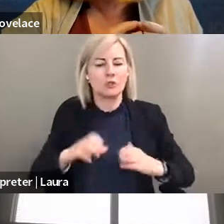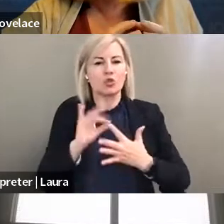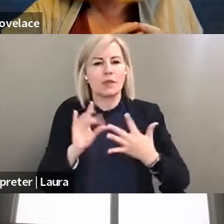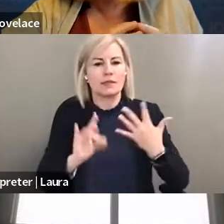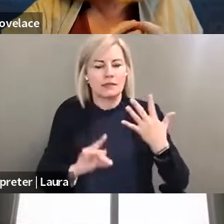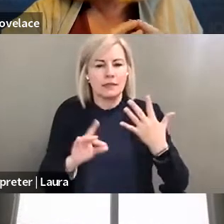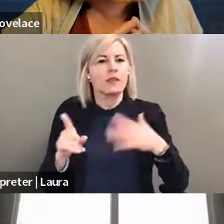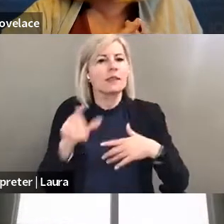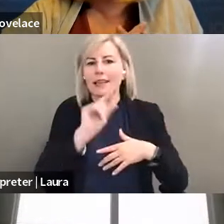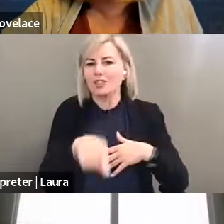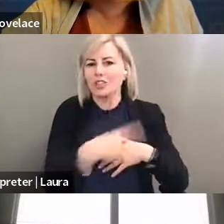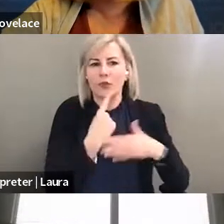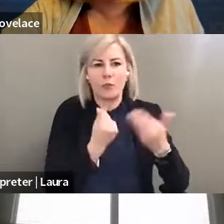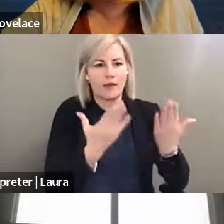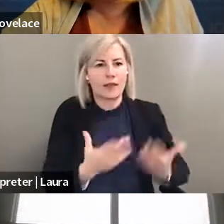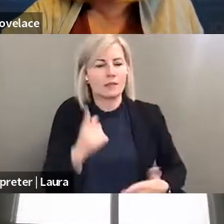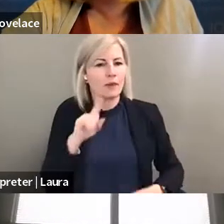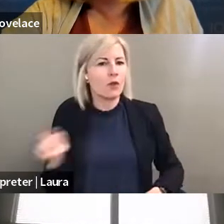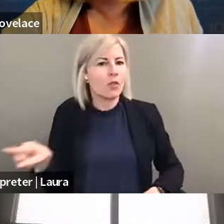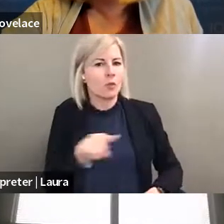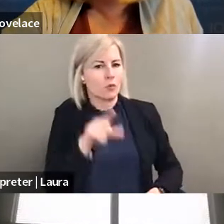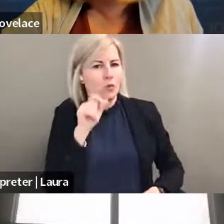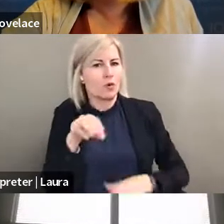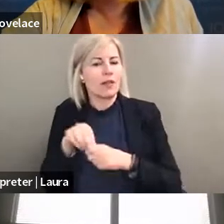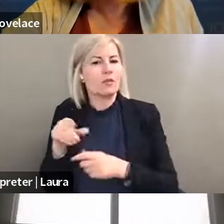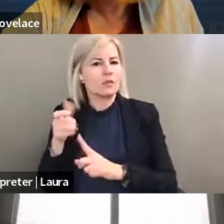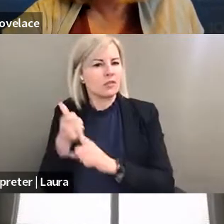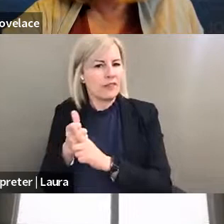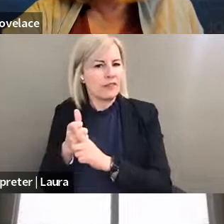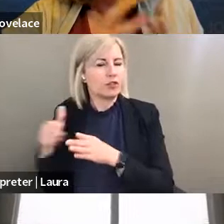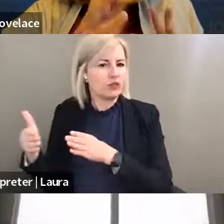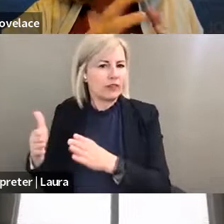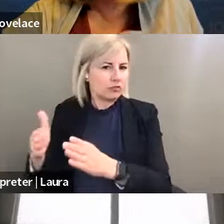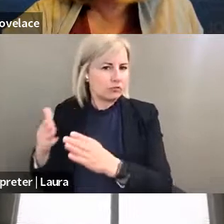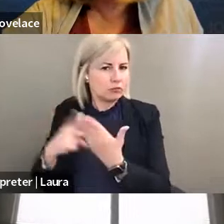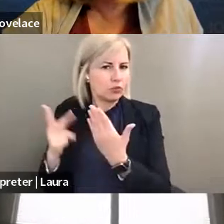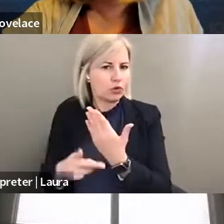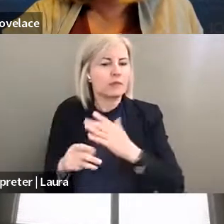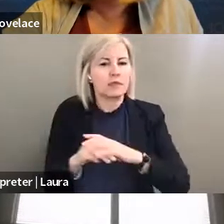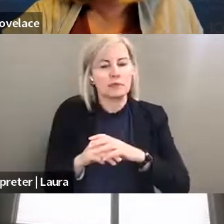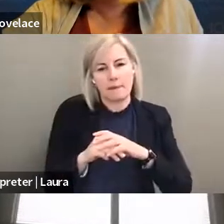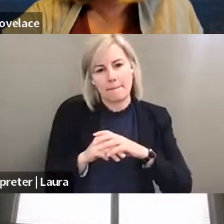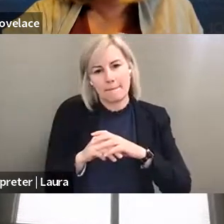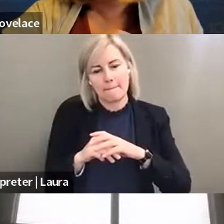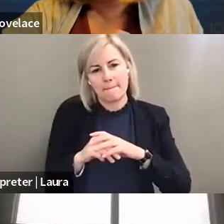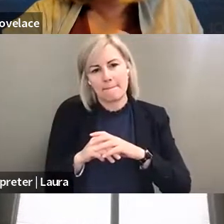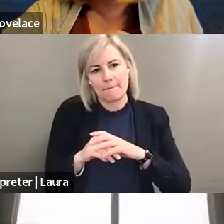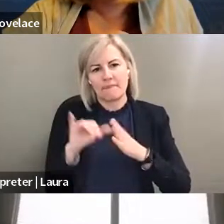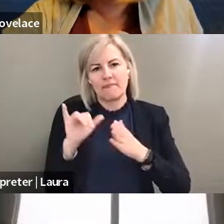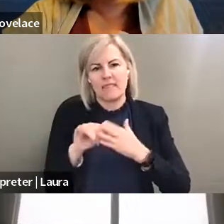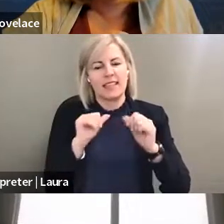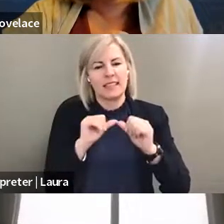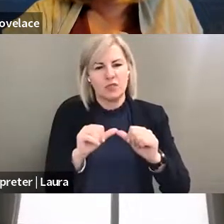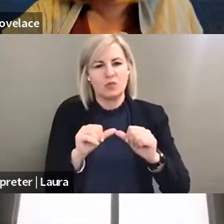just for the providers, but also for those folks that are in those self-direction programs. And as we talked about that, that continues to be in the